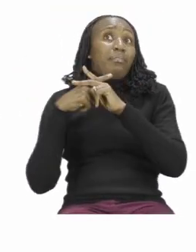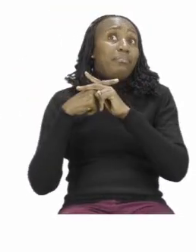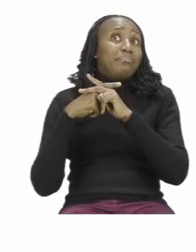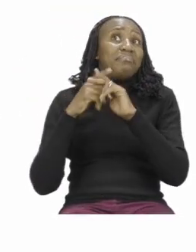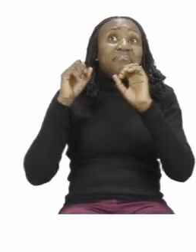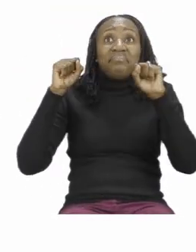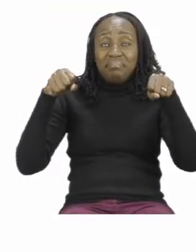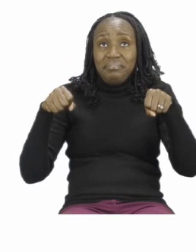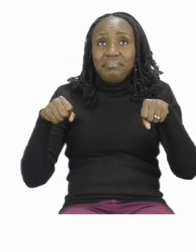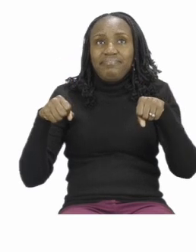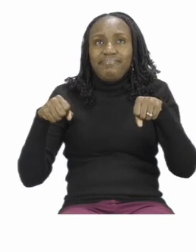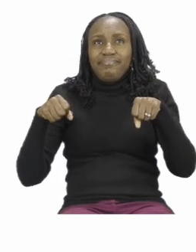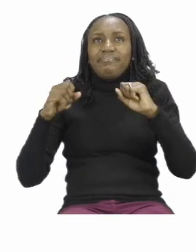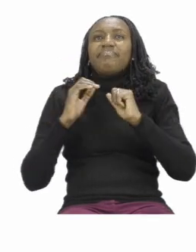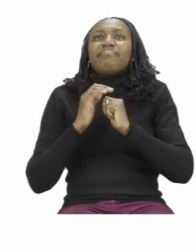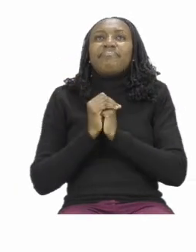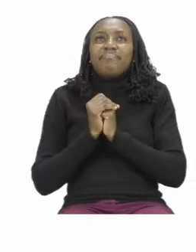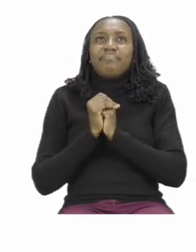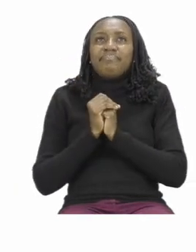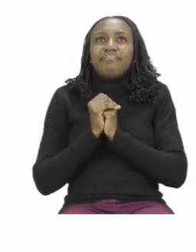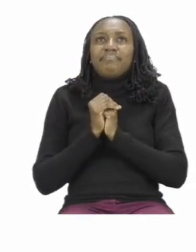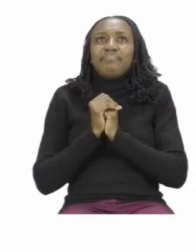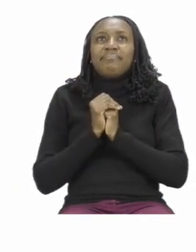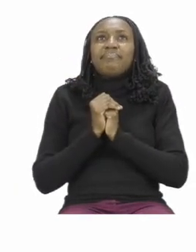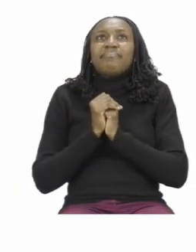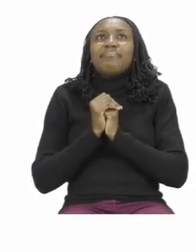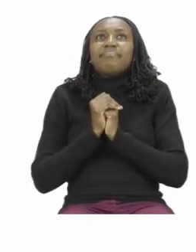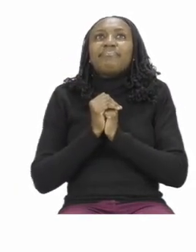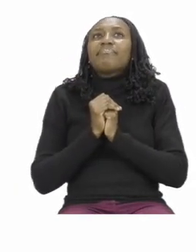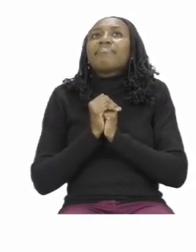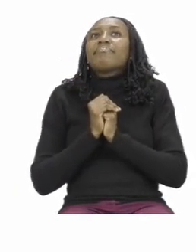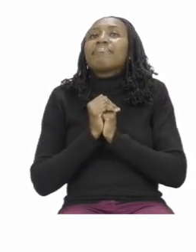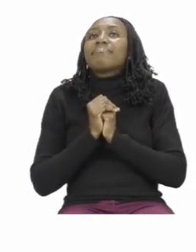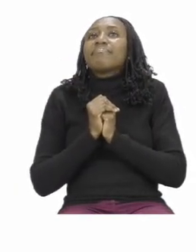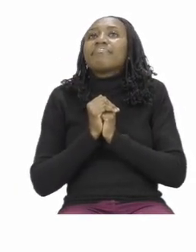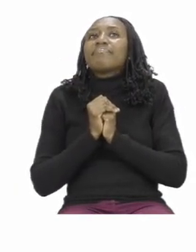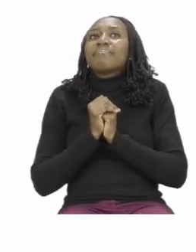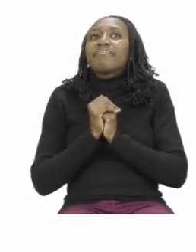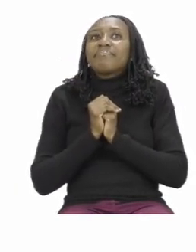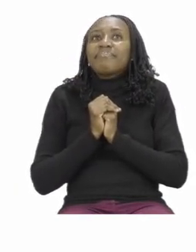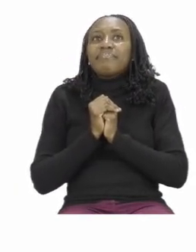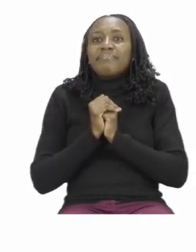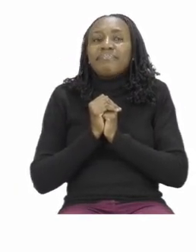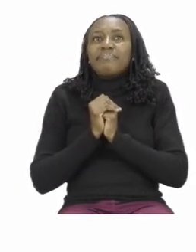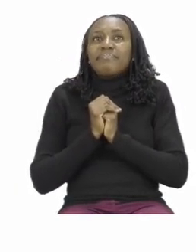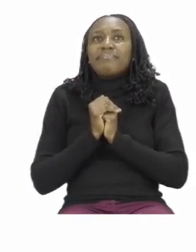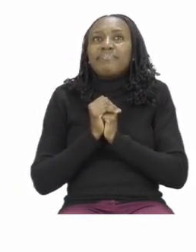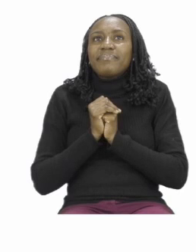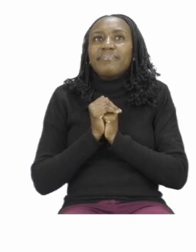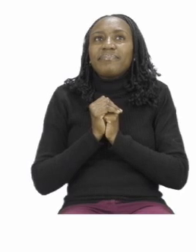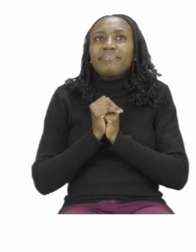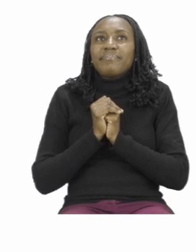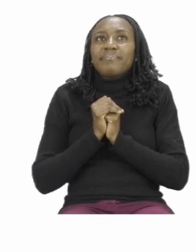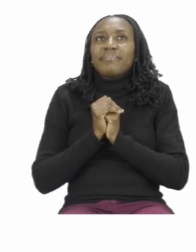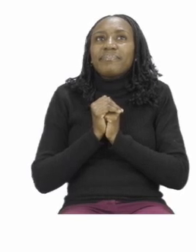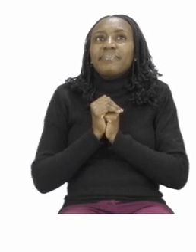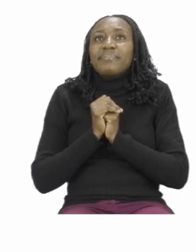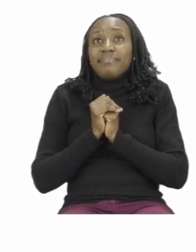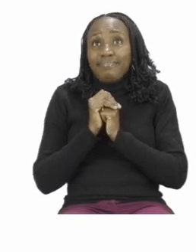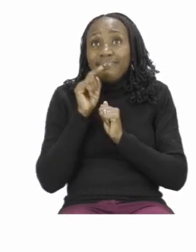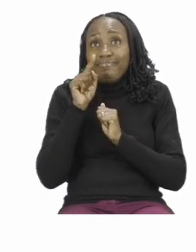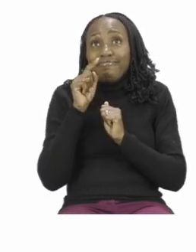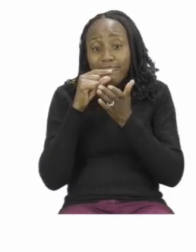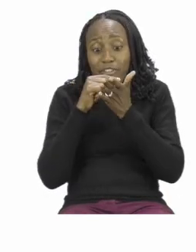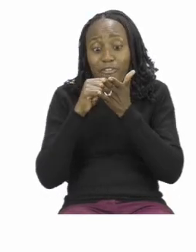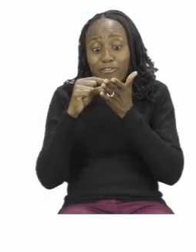the sea, and it will obey you.'" So this is our memory verse that